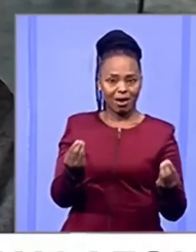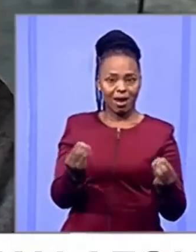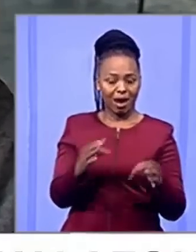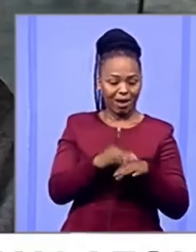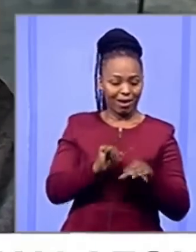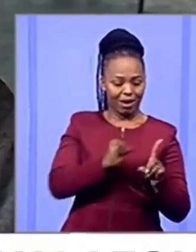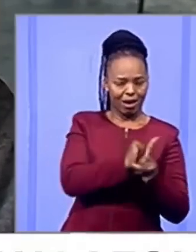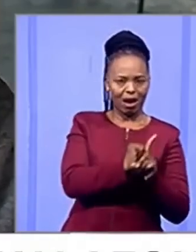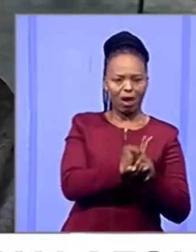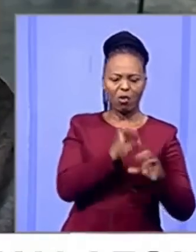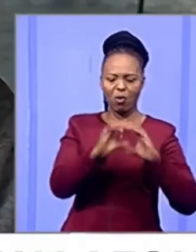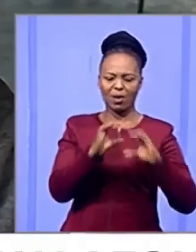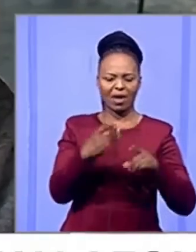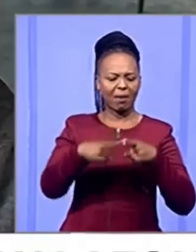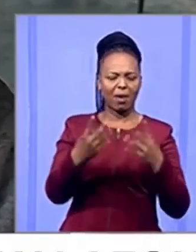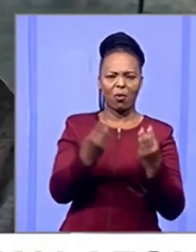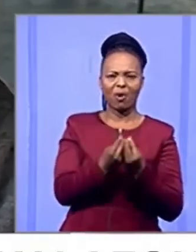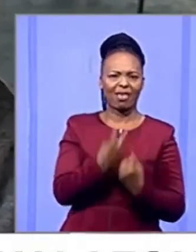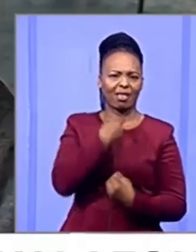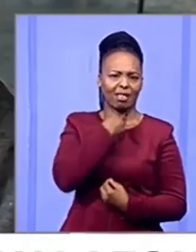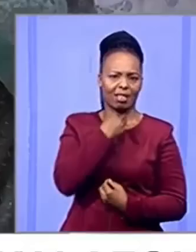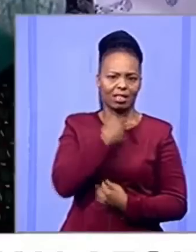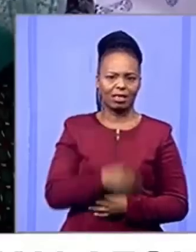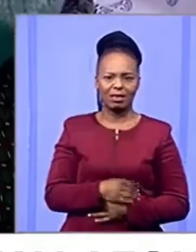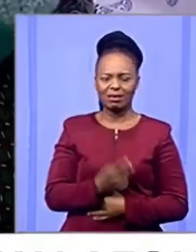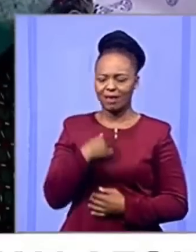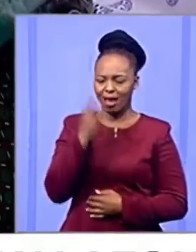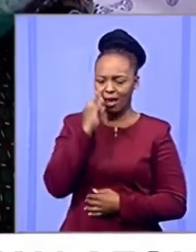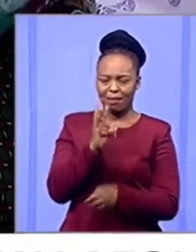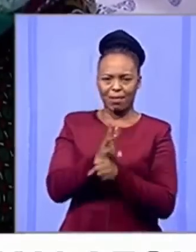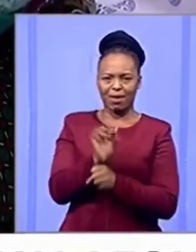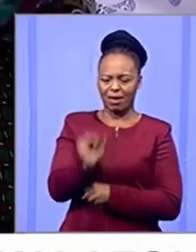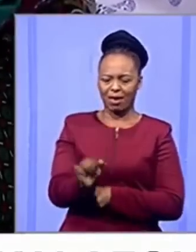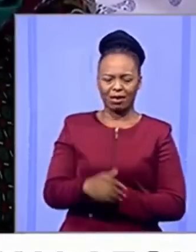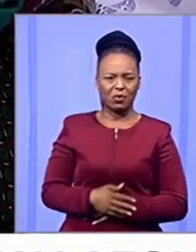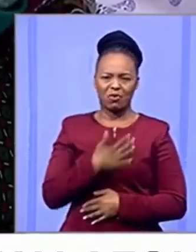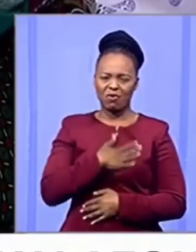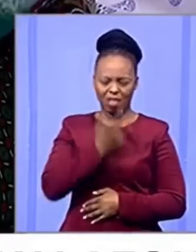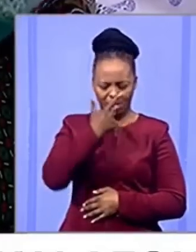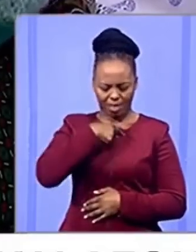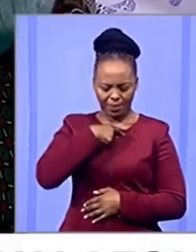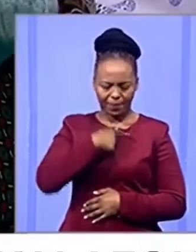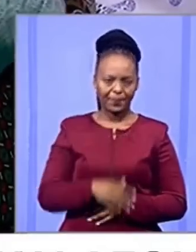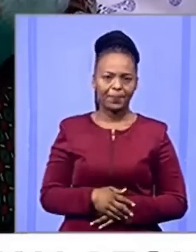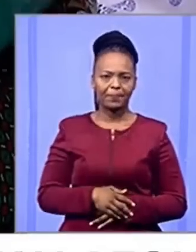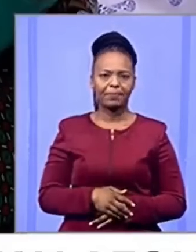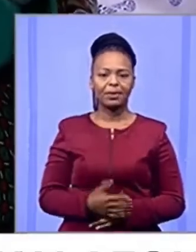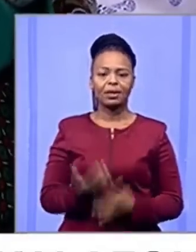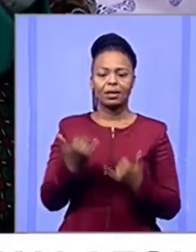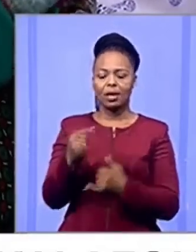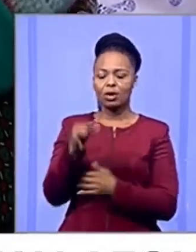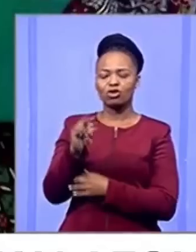that's not something nice for me to see as a grandmother. George ya sa atlehang nakong ya ho nka mehato ya molao